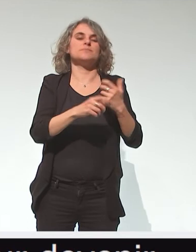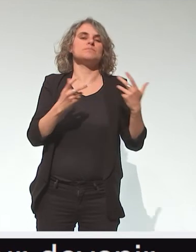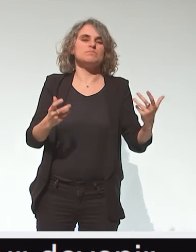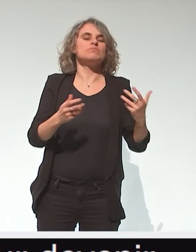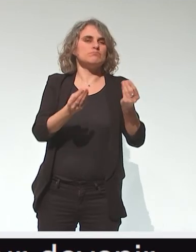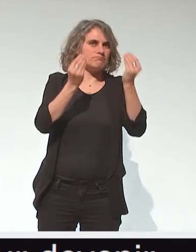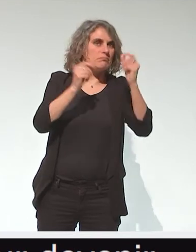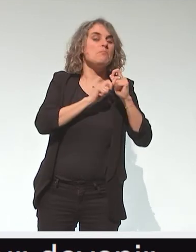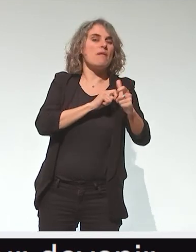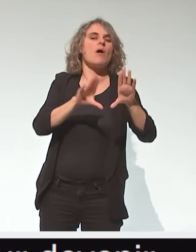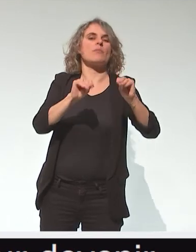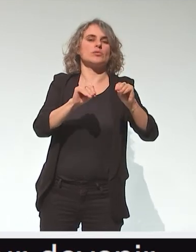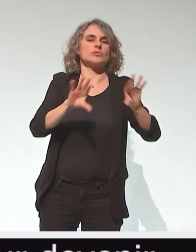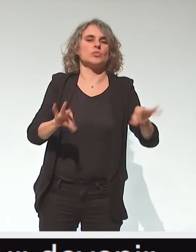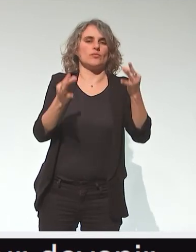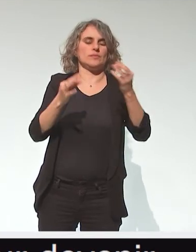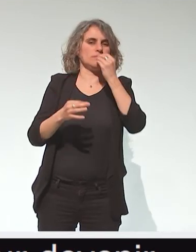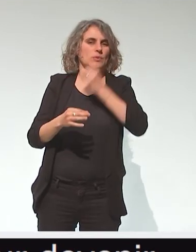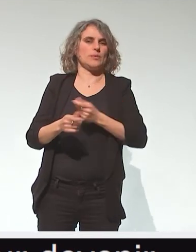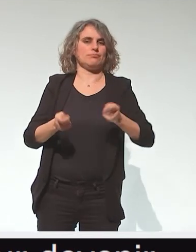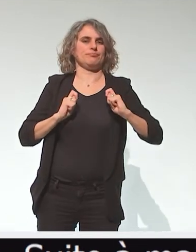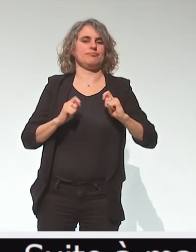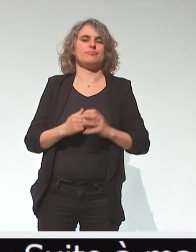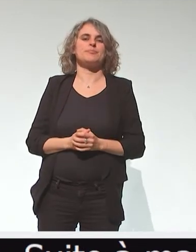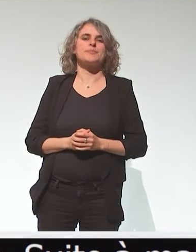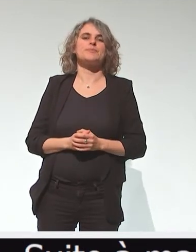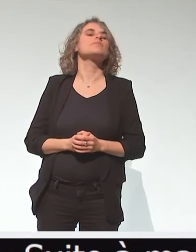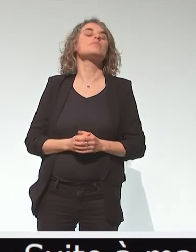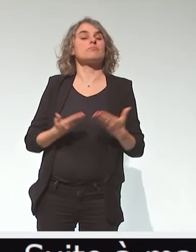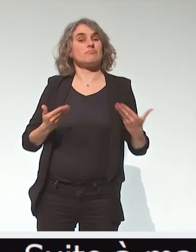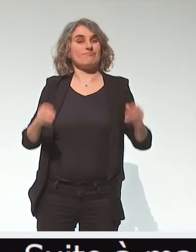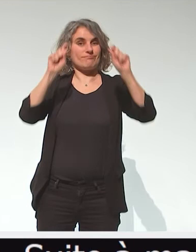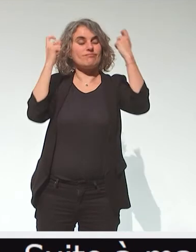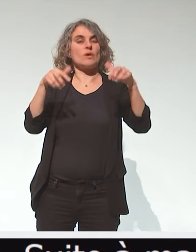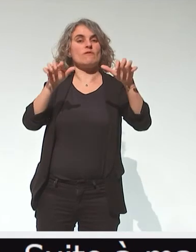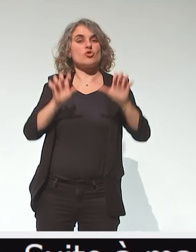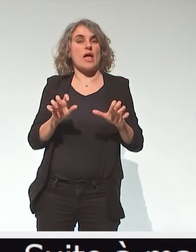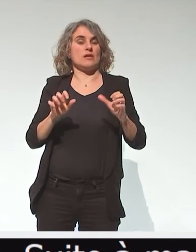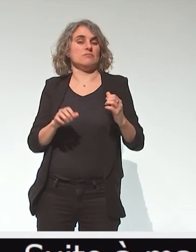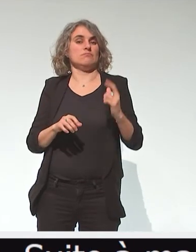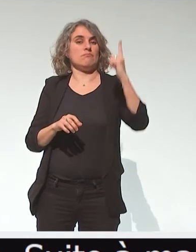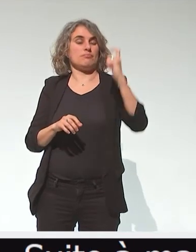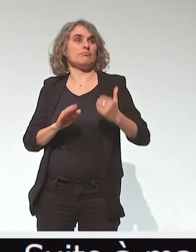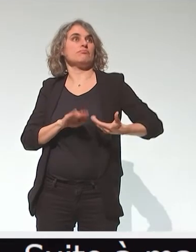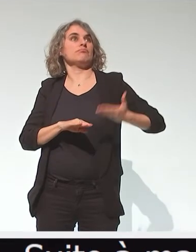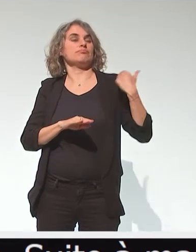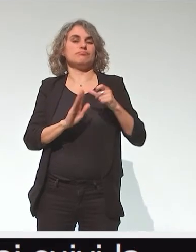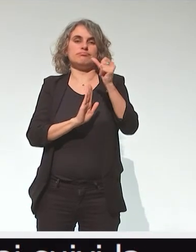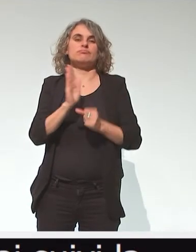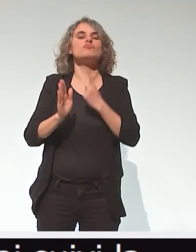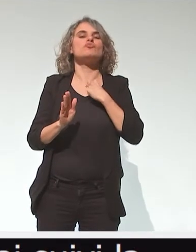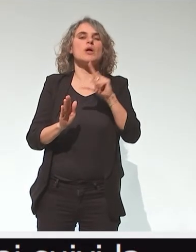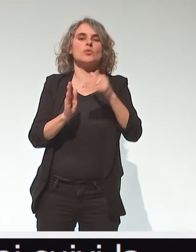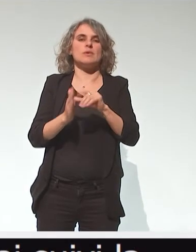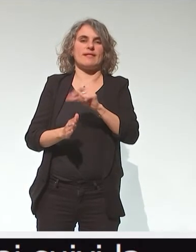took the training that I had to have in order to join my position. So